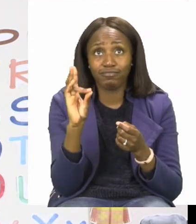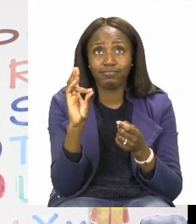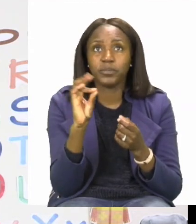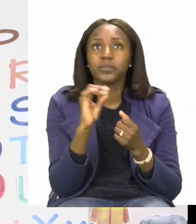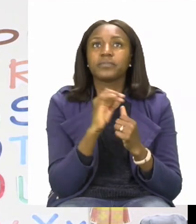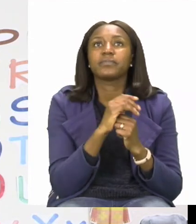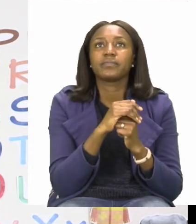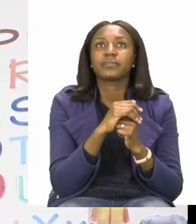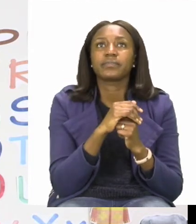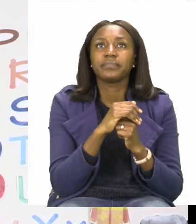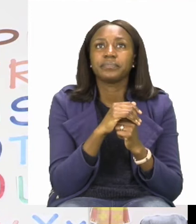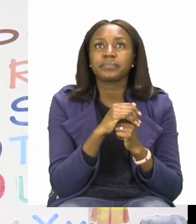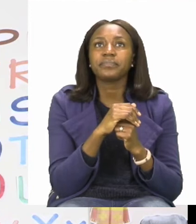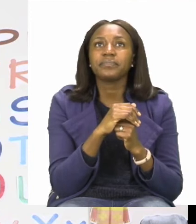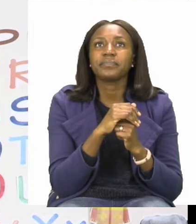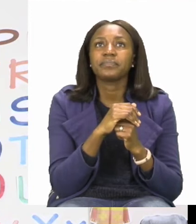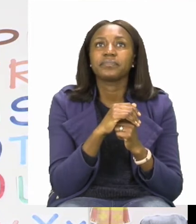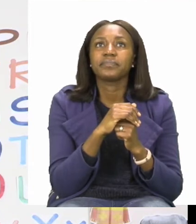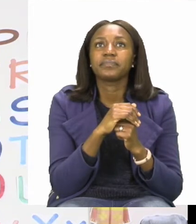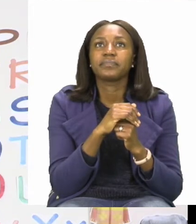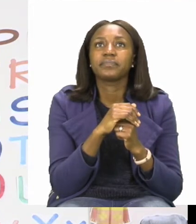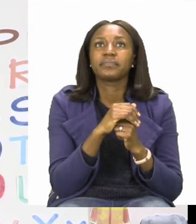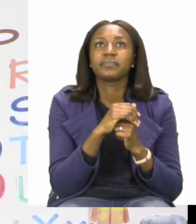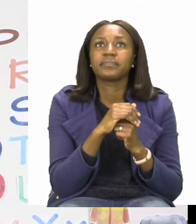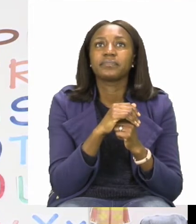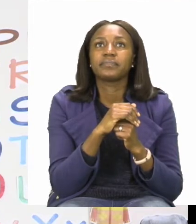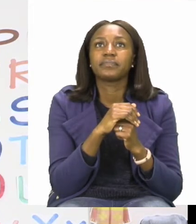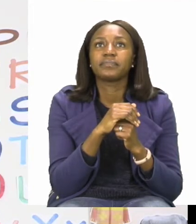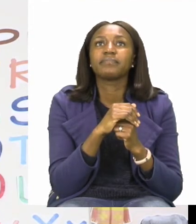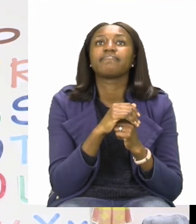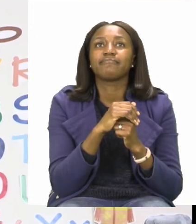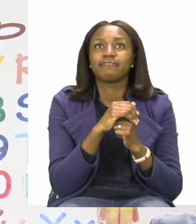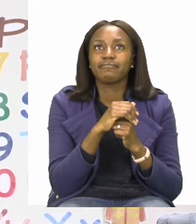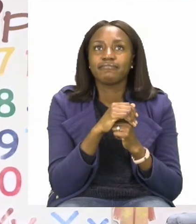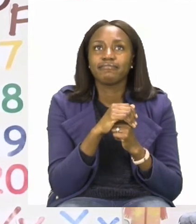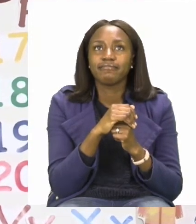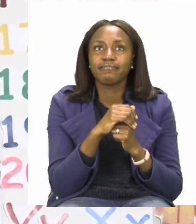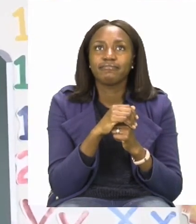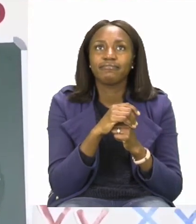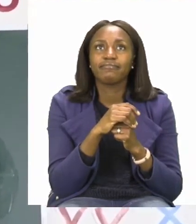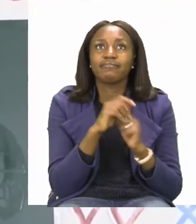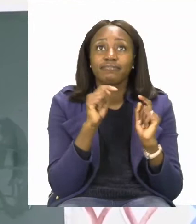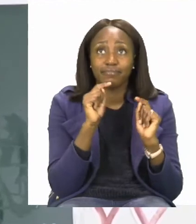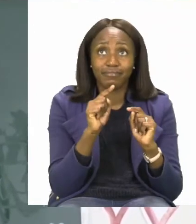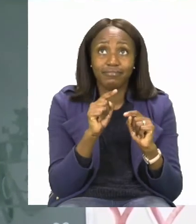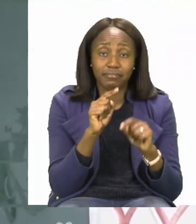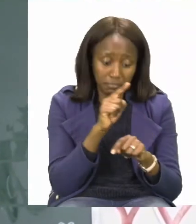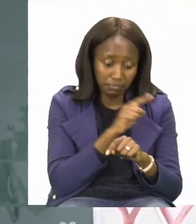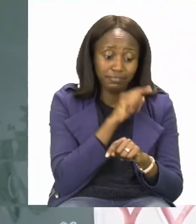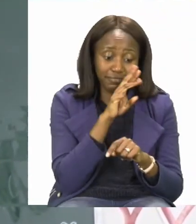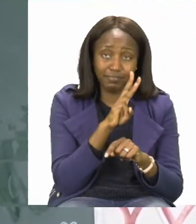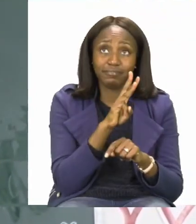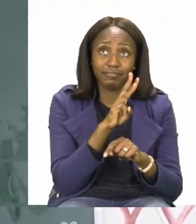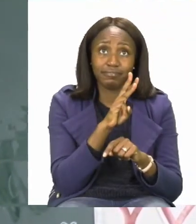5, 6. So we have 6 and I need one more to make 7. Now we're going to count